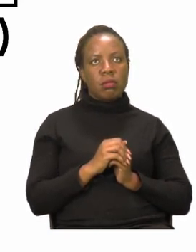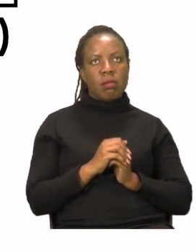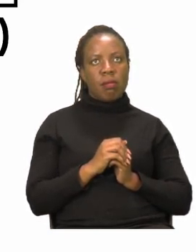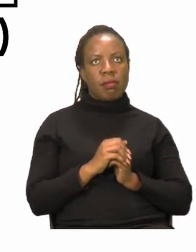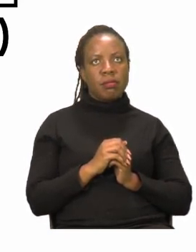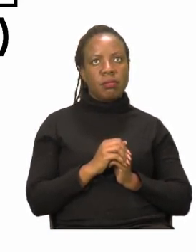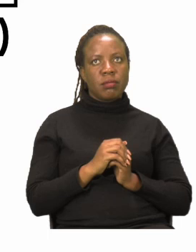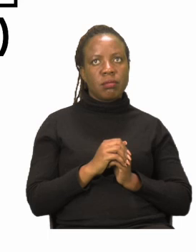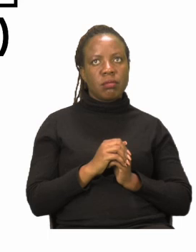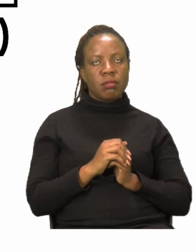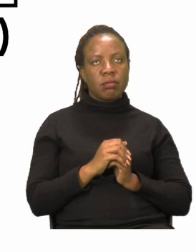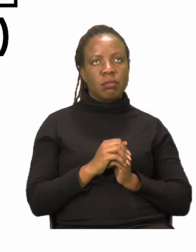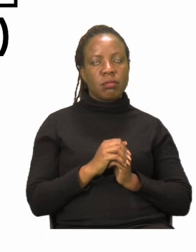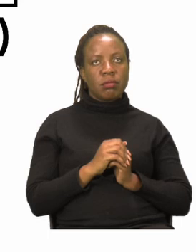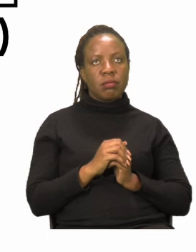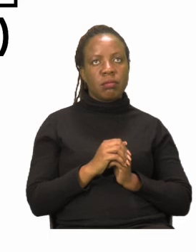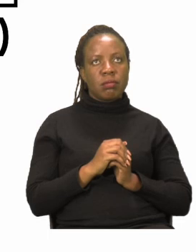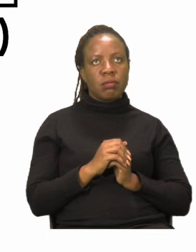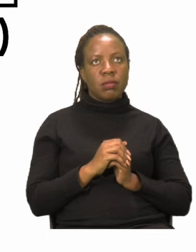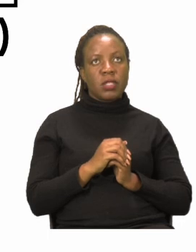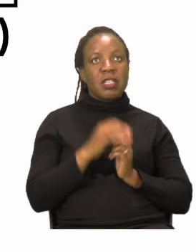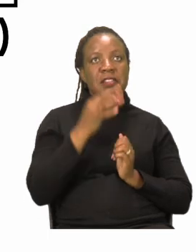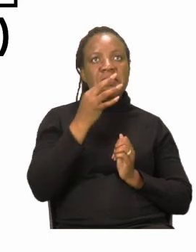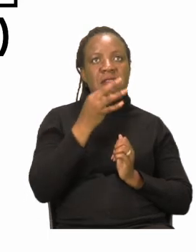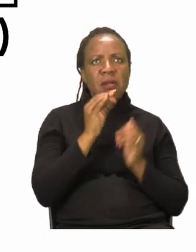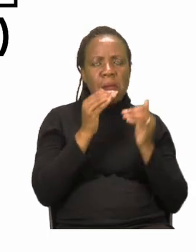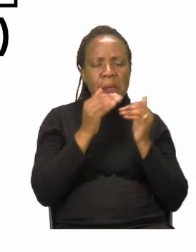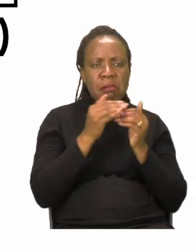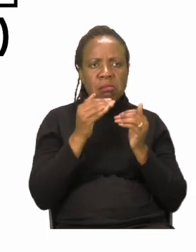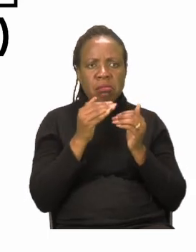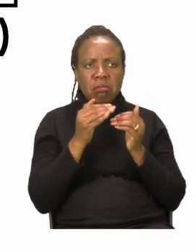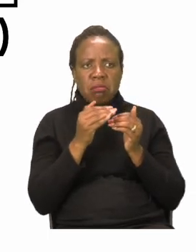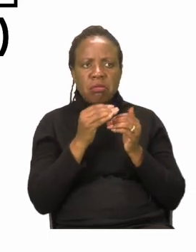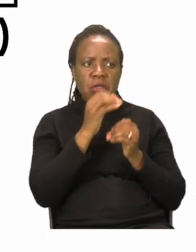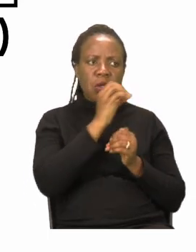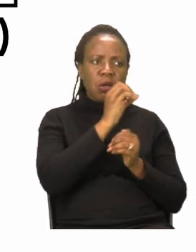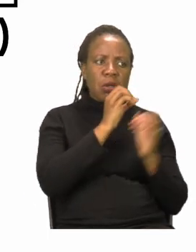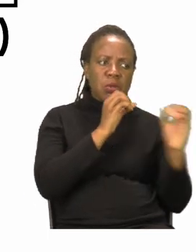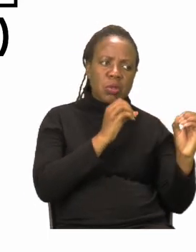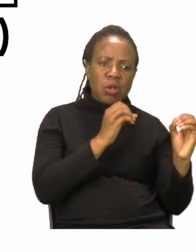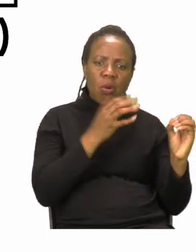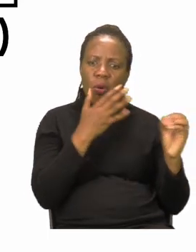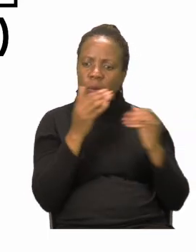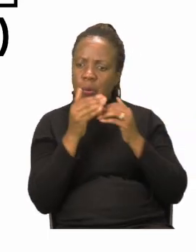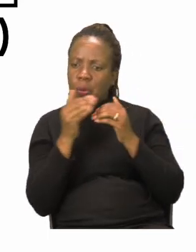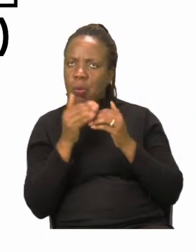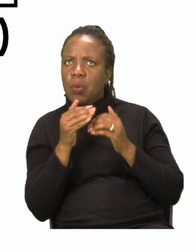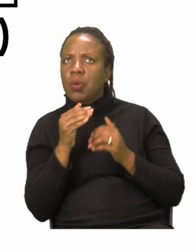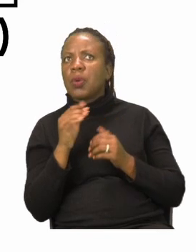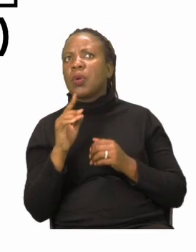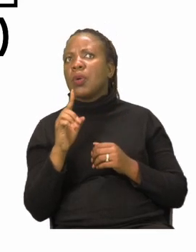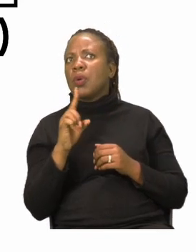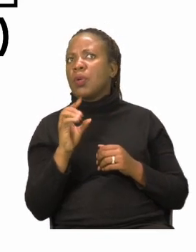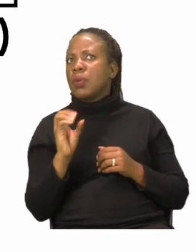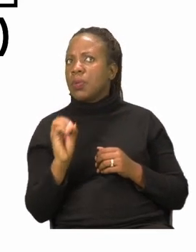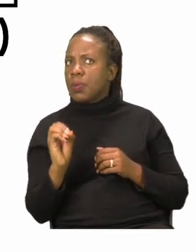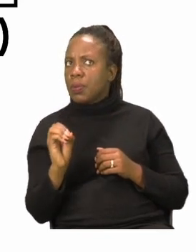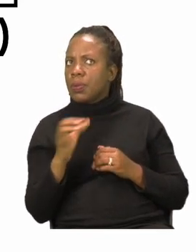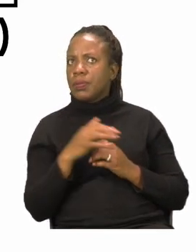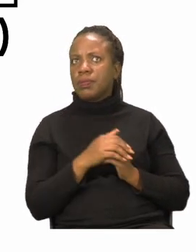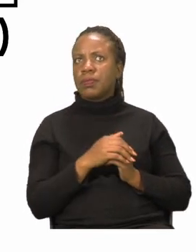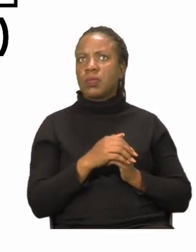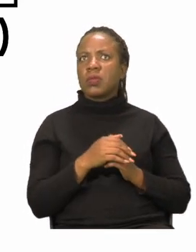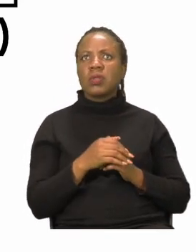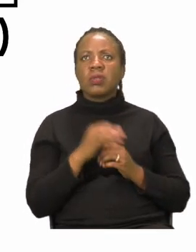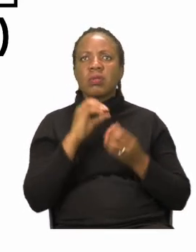10th. Now here, you will see in the example, you have to find the number 9.